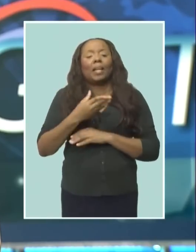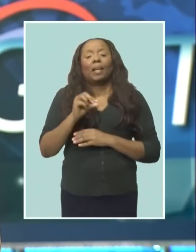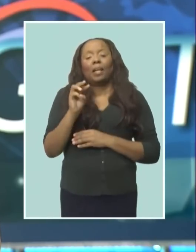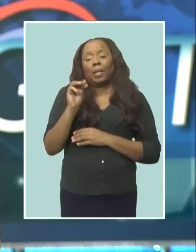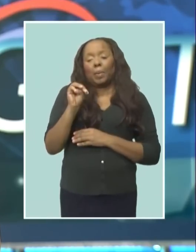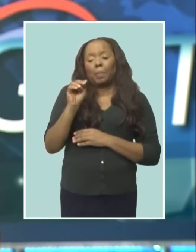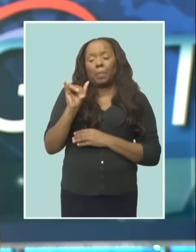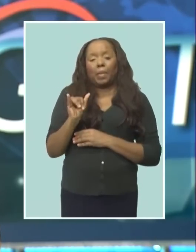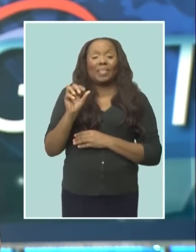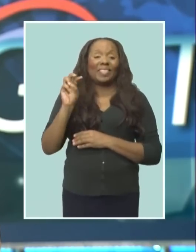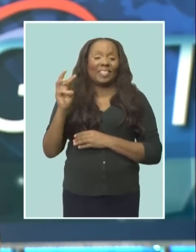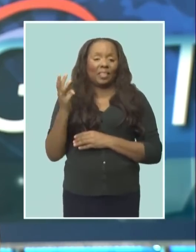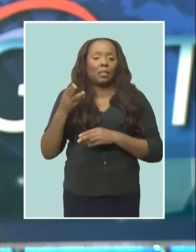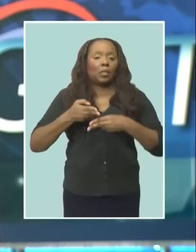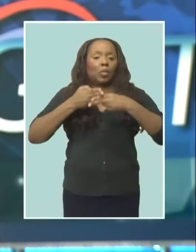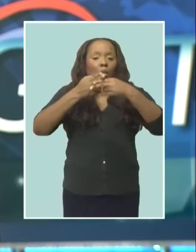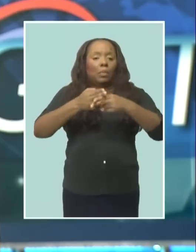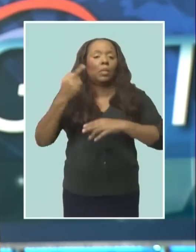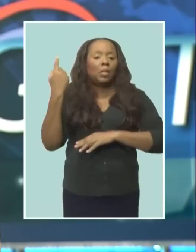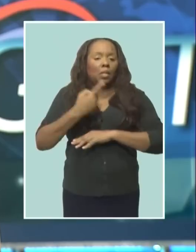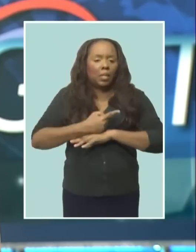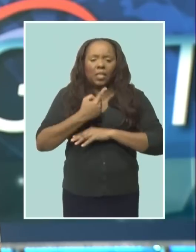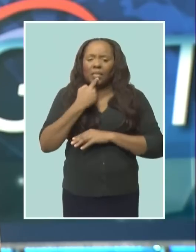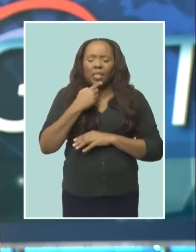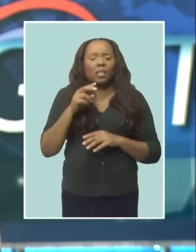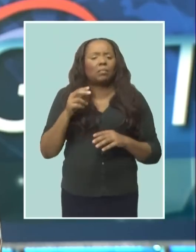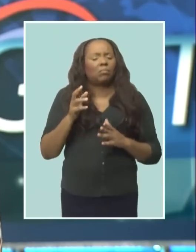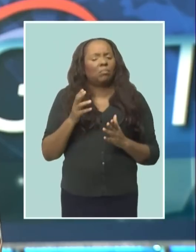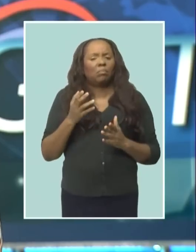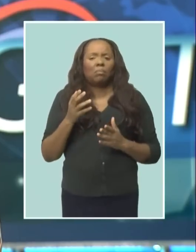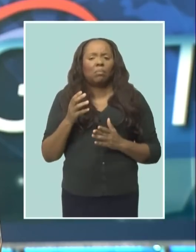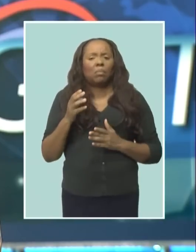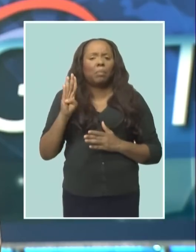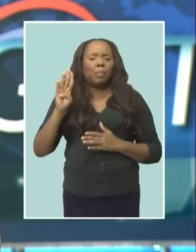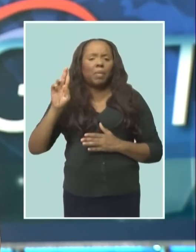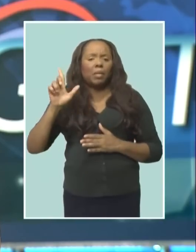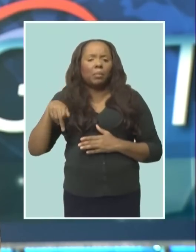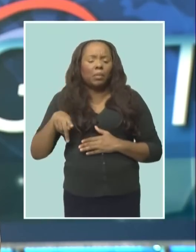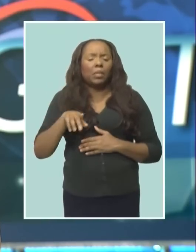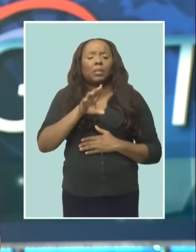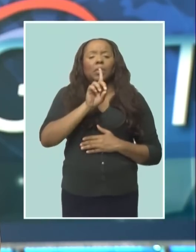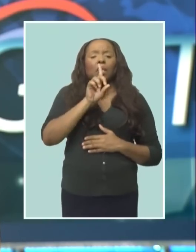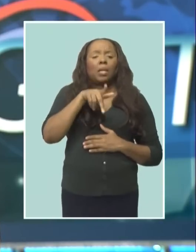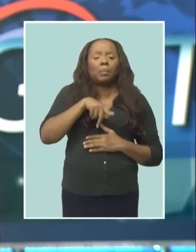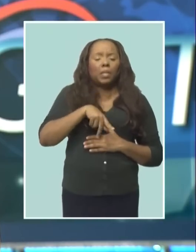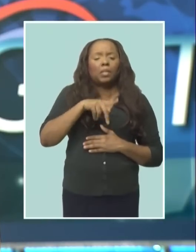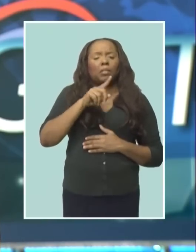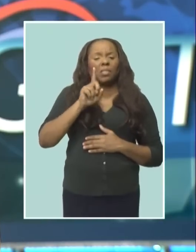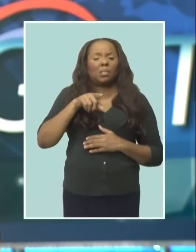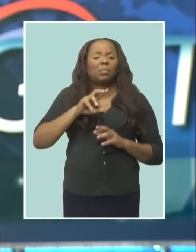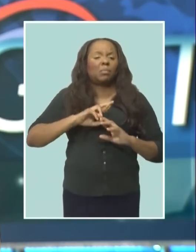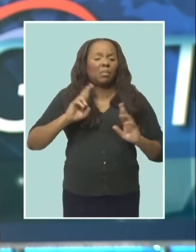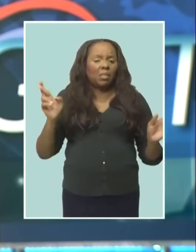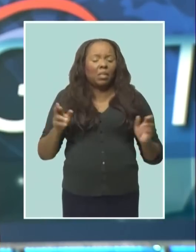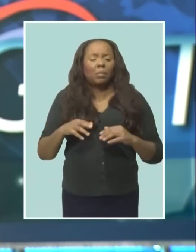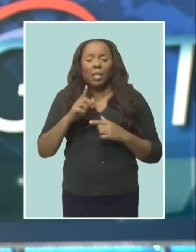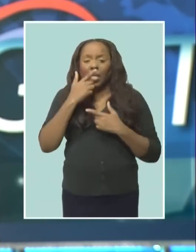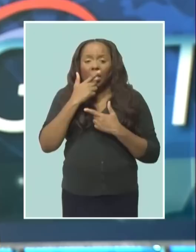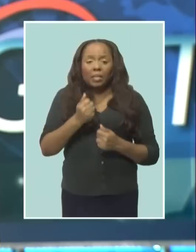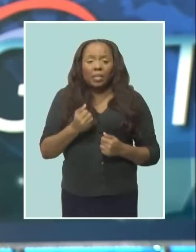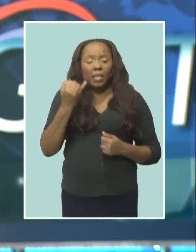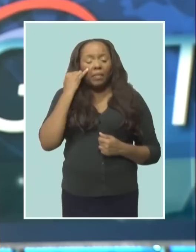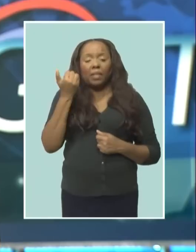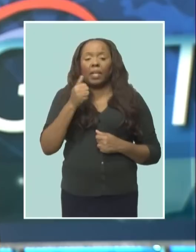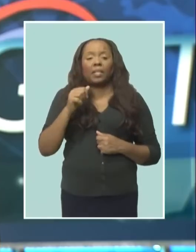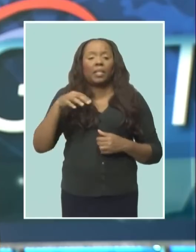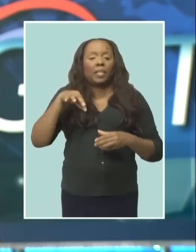as nomination day, as made by Prime Minister Mia Motley. Mr. Wickham says it will be of interest if there will be any election